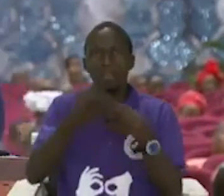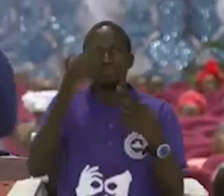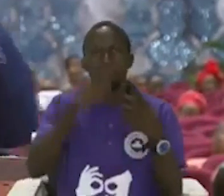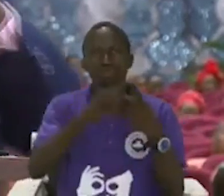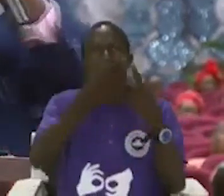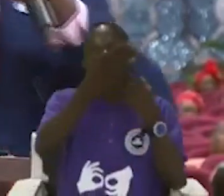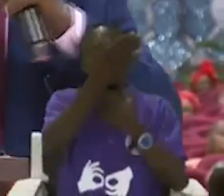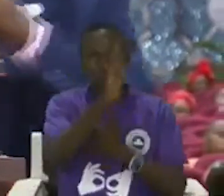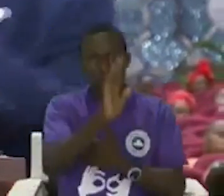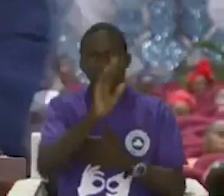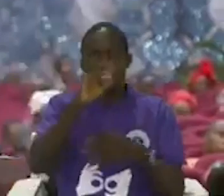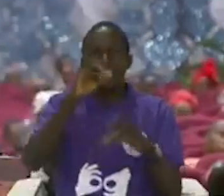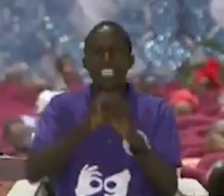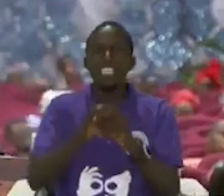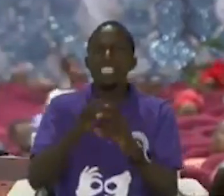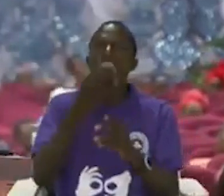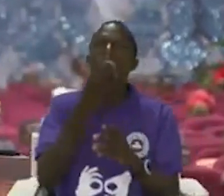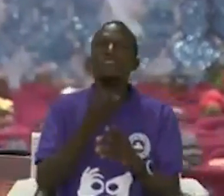In